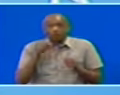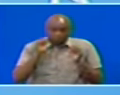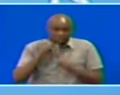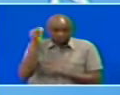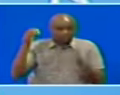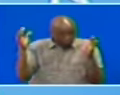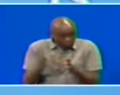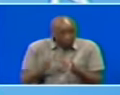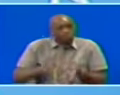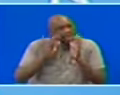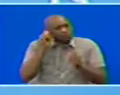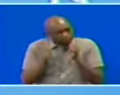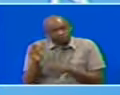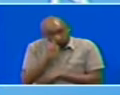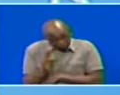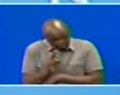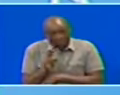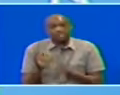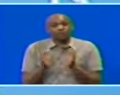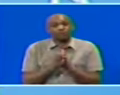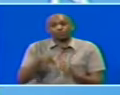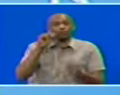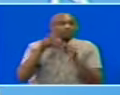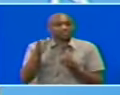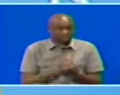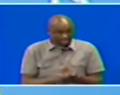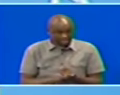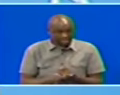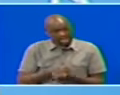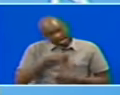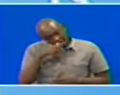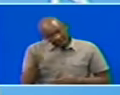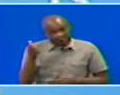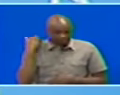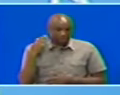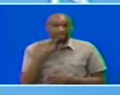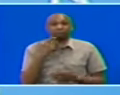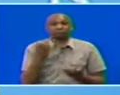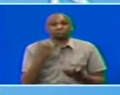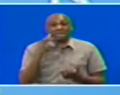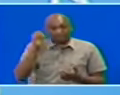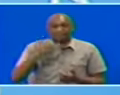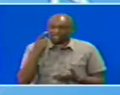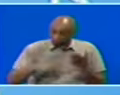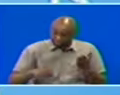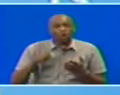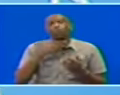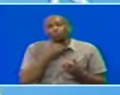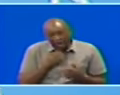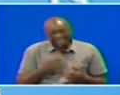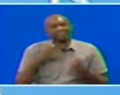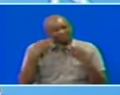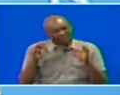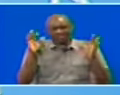Jubilee Party, led by former Mathira Member of Parliament Ephraim Maina. They asked the party officials to ensure free and fair nominations in the